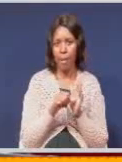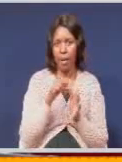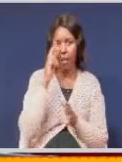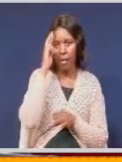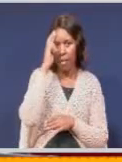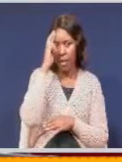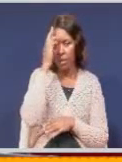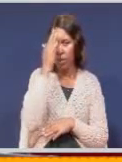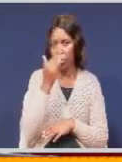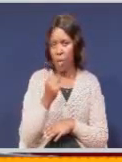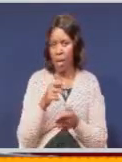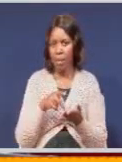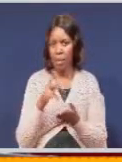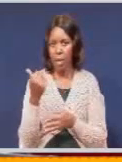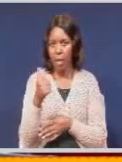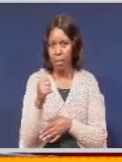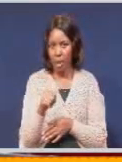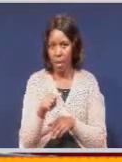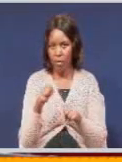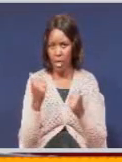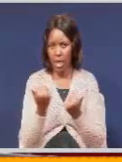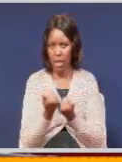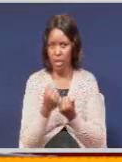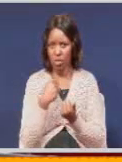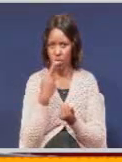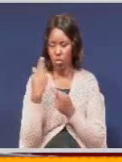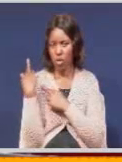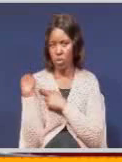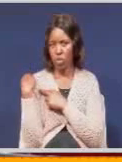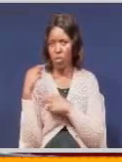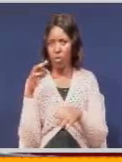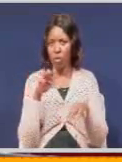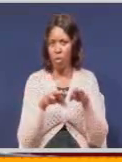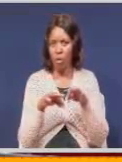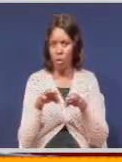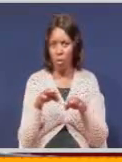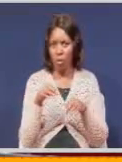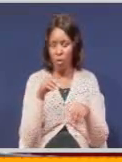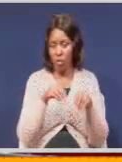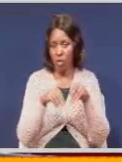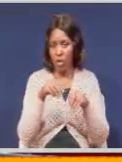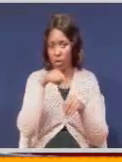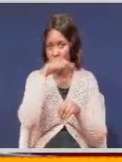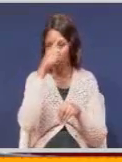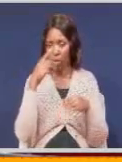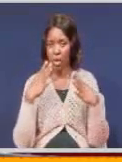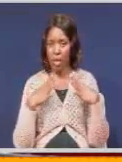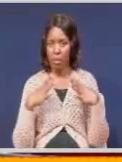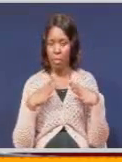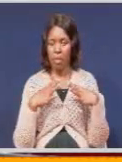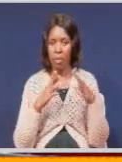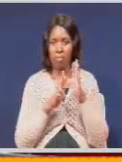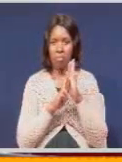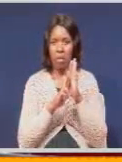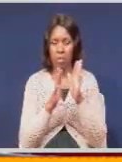why they are not paid, it is because the people and their representative have not